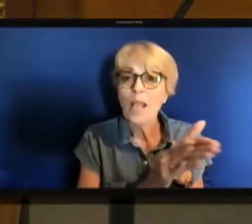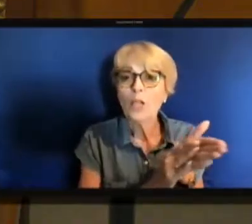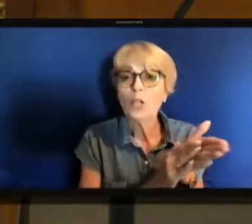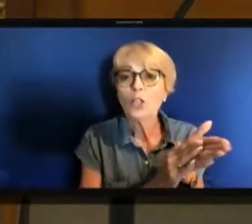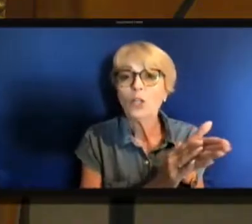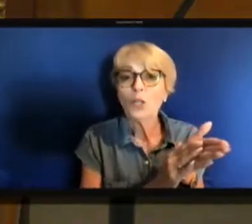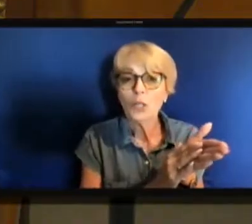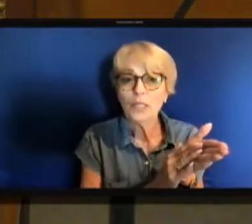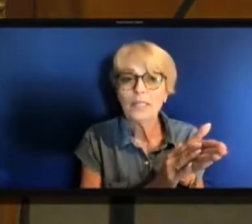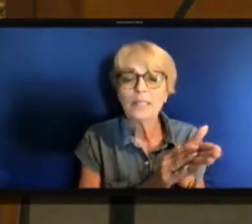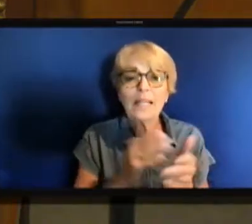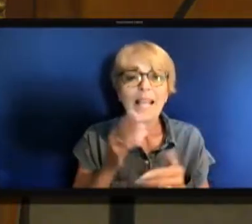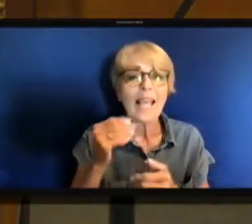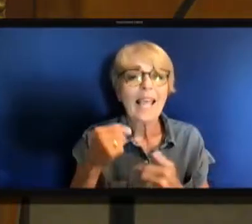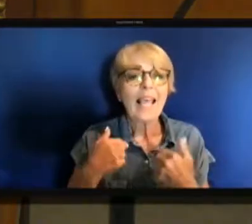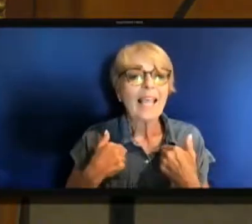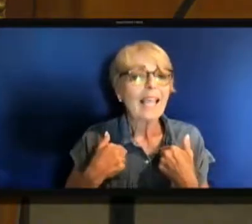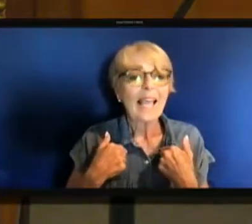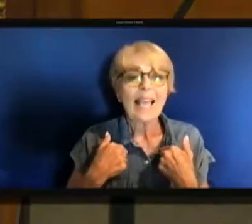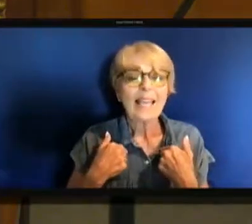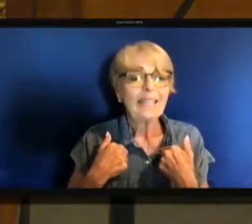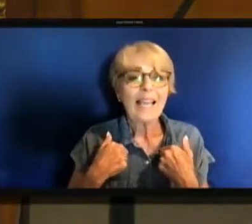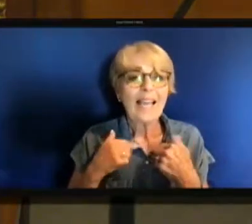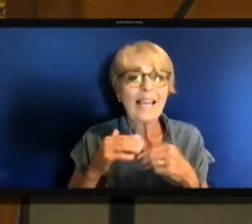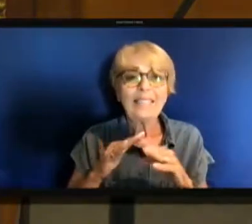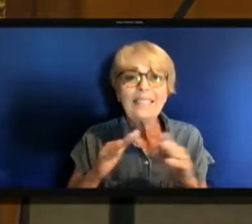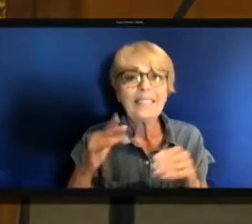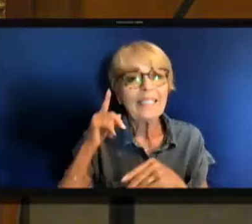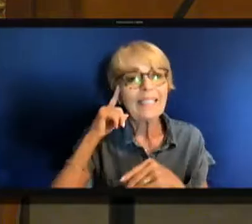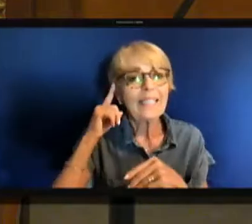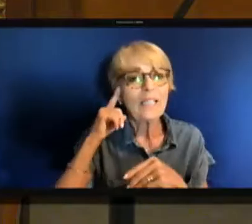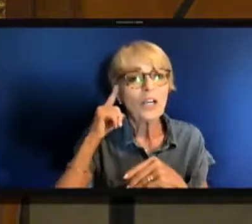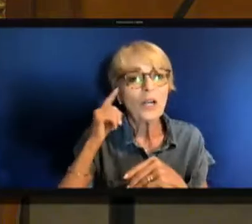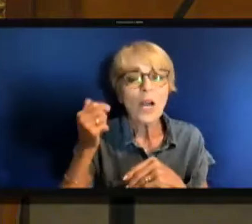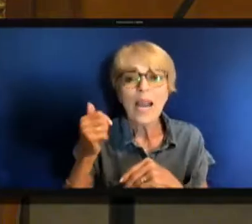I didn't hear anyone speak to